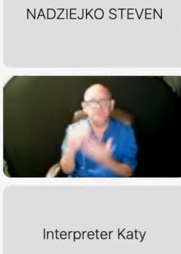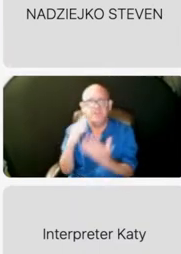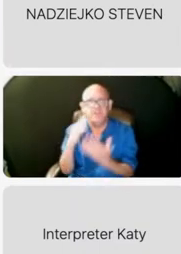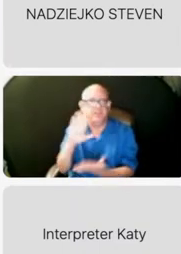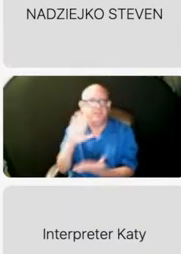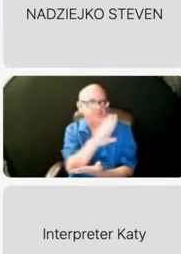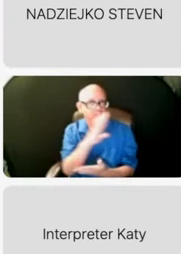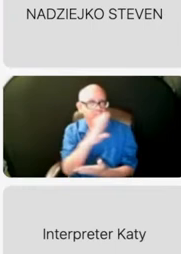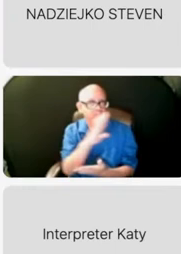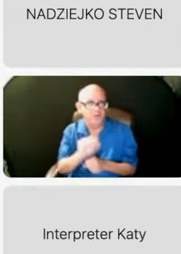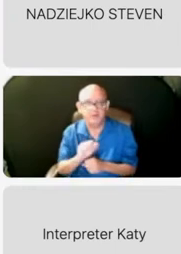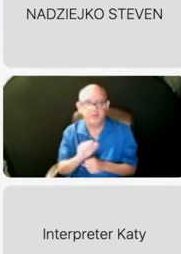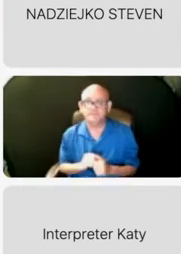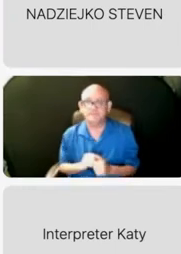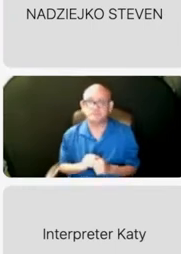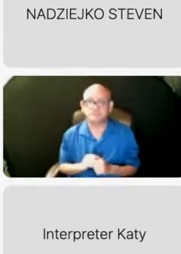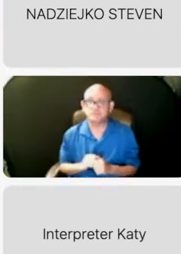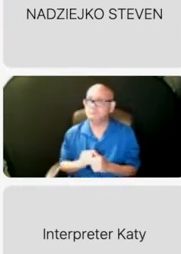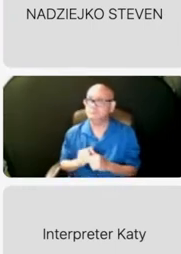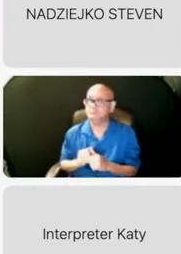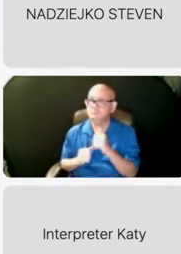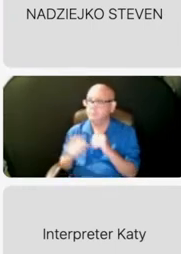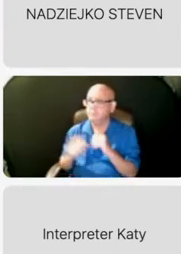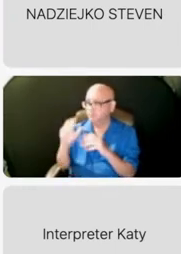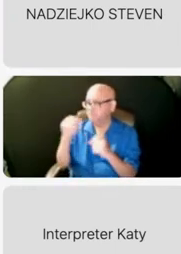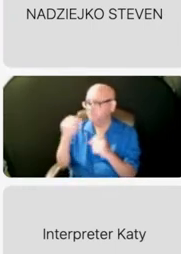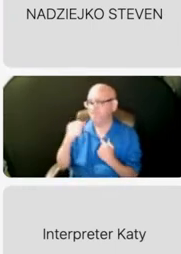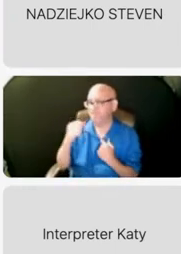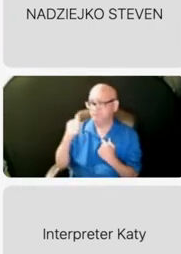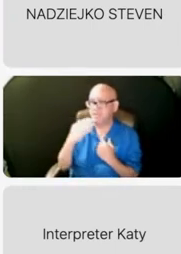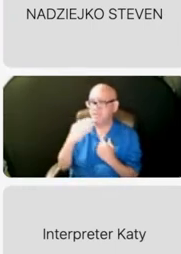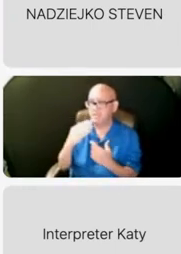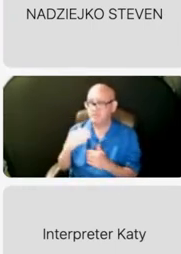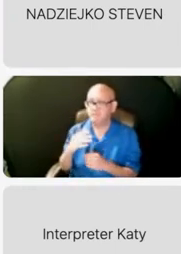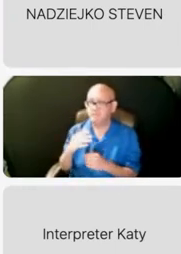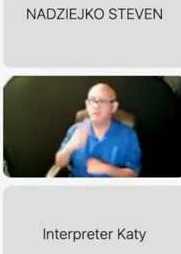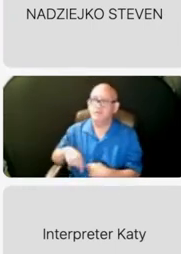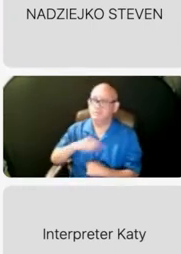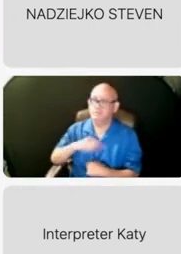think from all the board members okay so